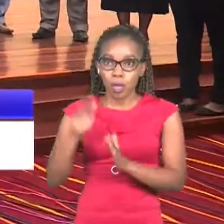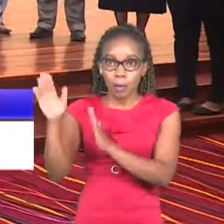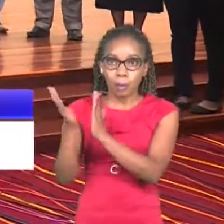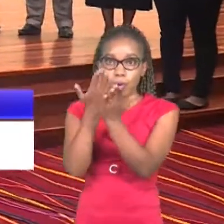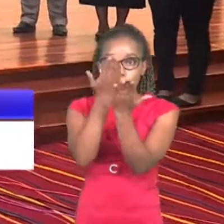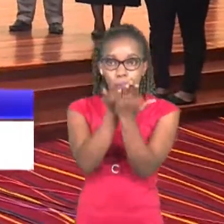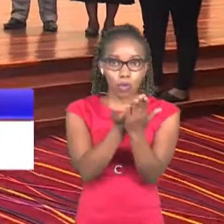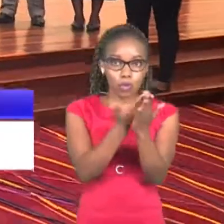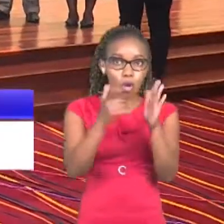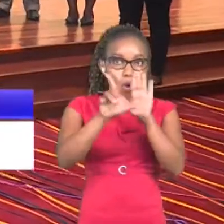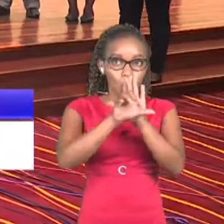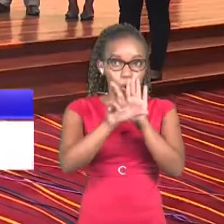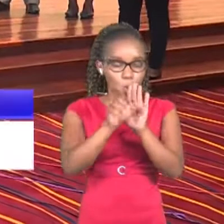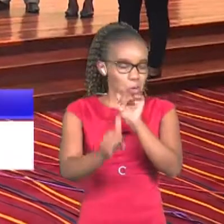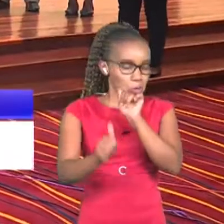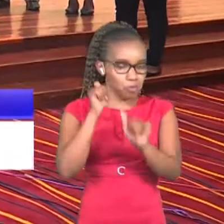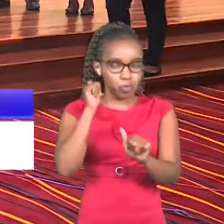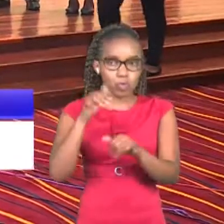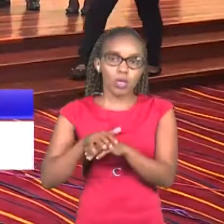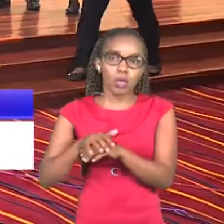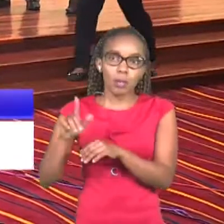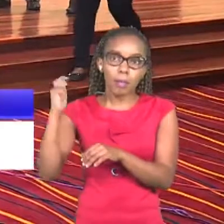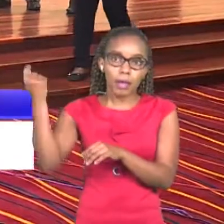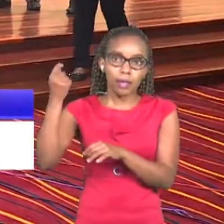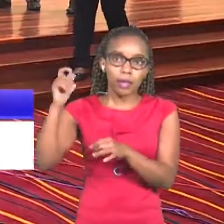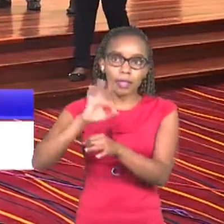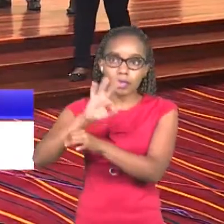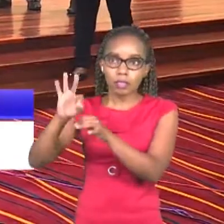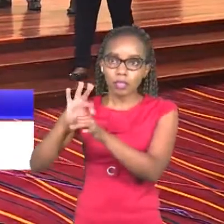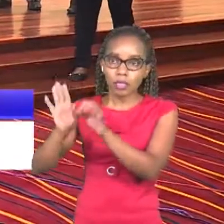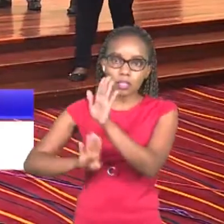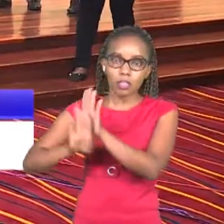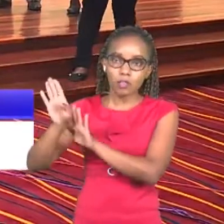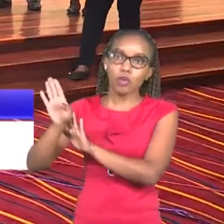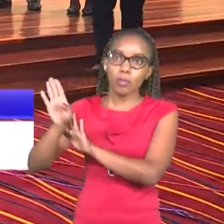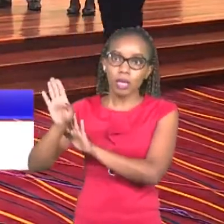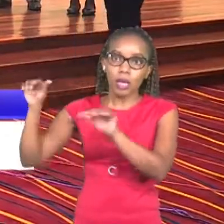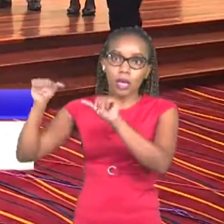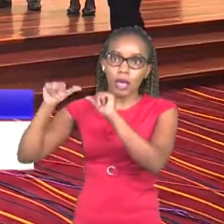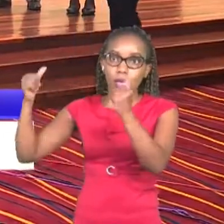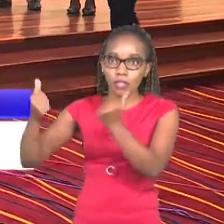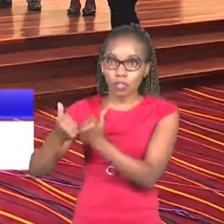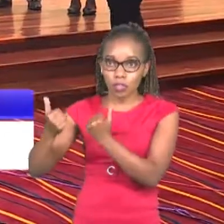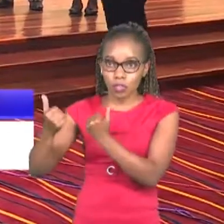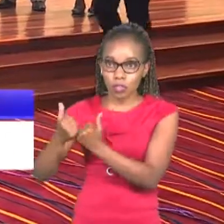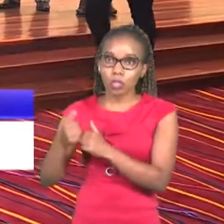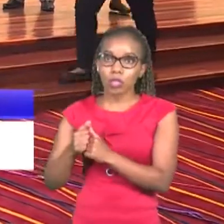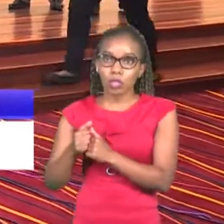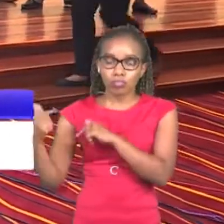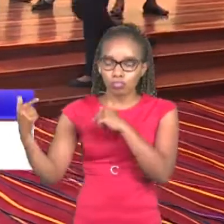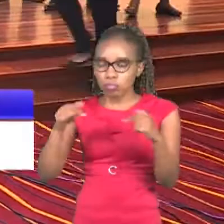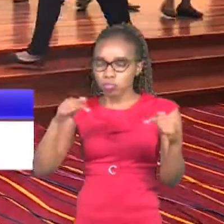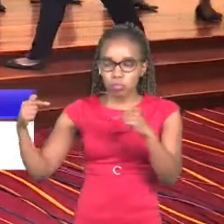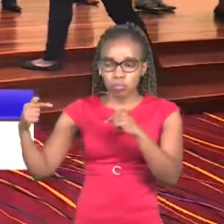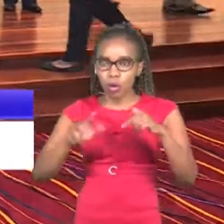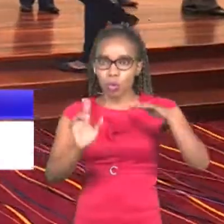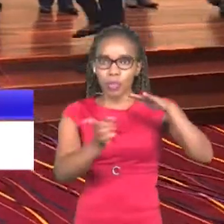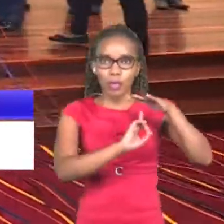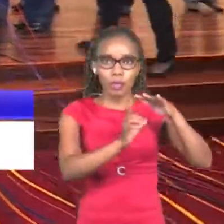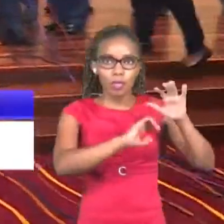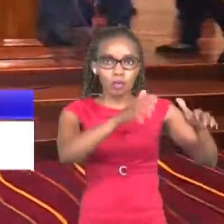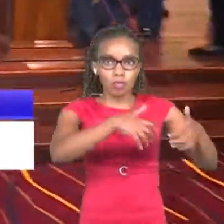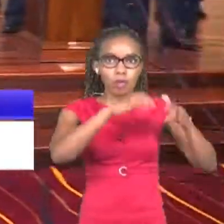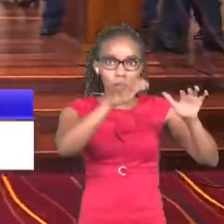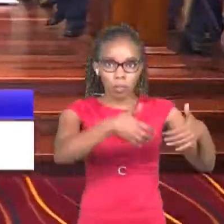regulations have been rejected by the Kenya Tea Development Agency, KTDA, in an endless back and forth with the Ministry of Agriculture and